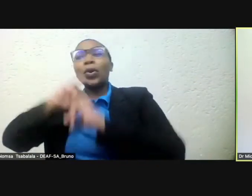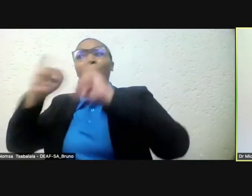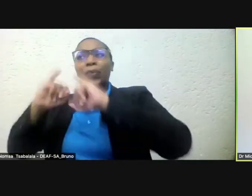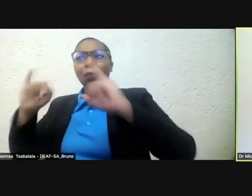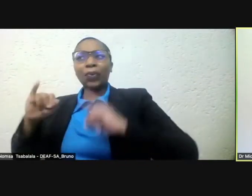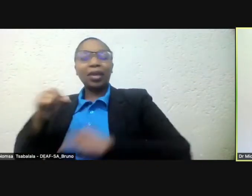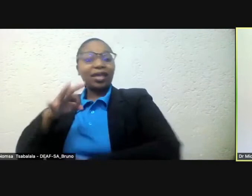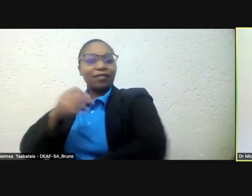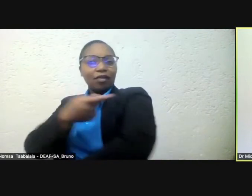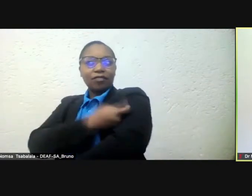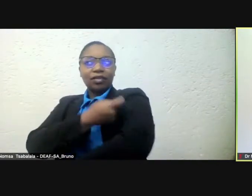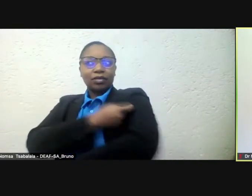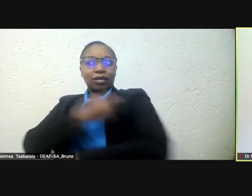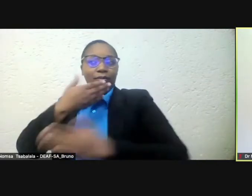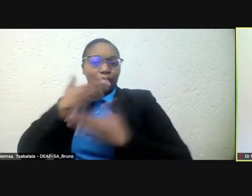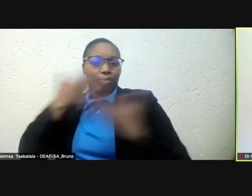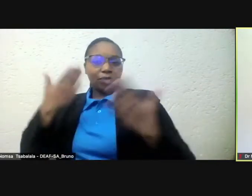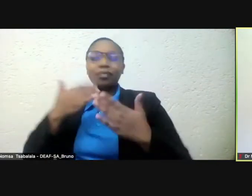Thank you, Foster and Honourable Minister.